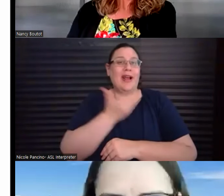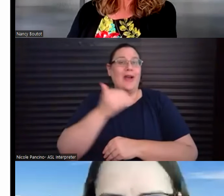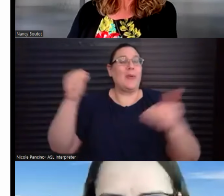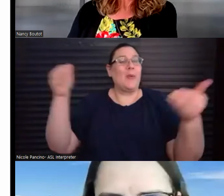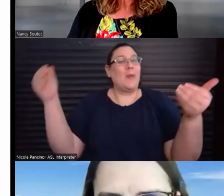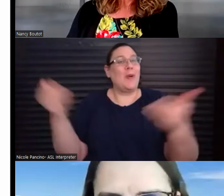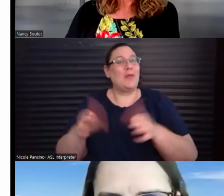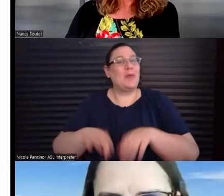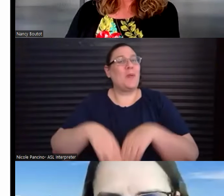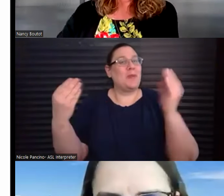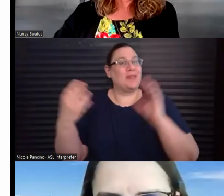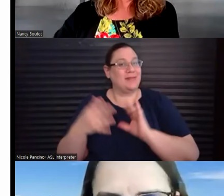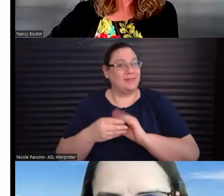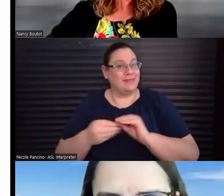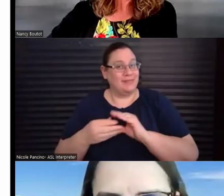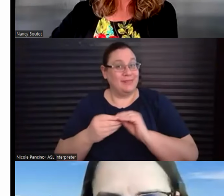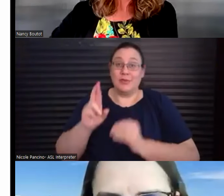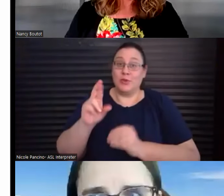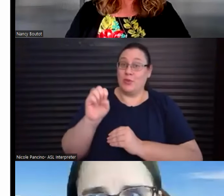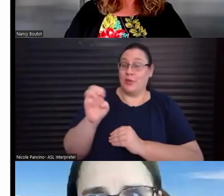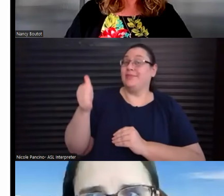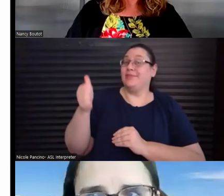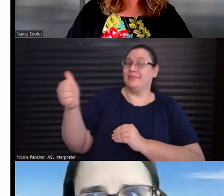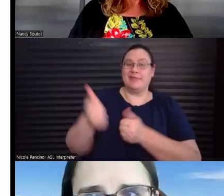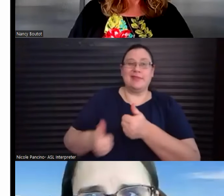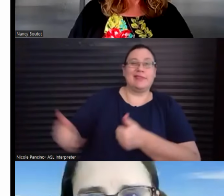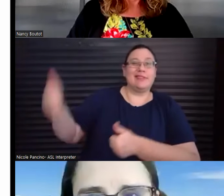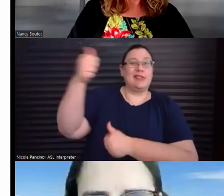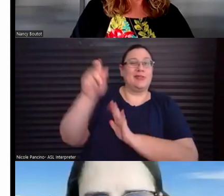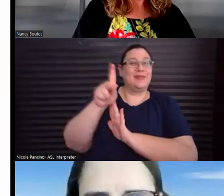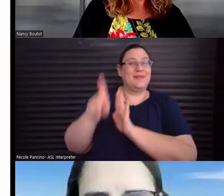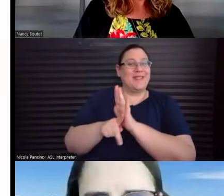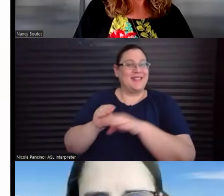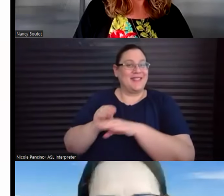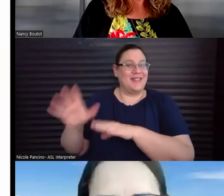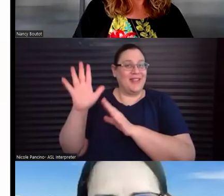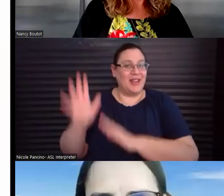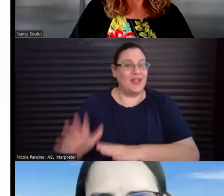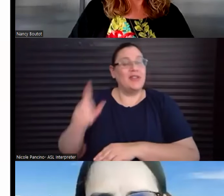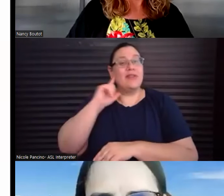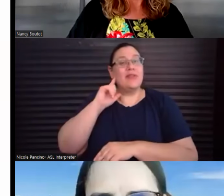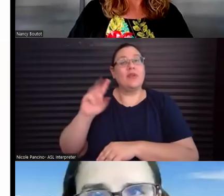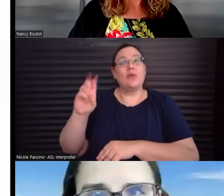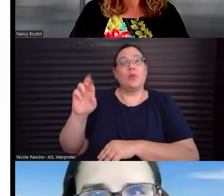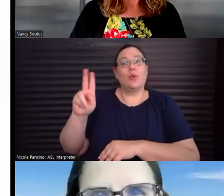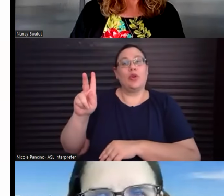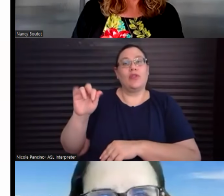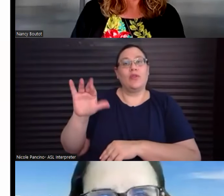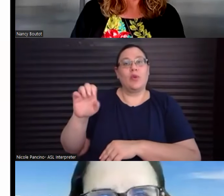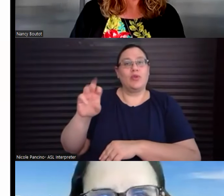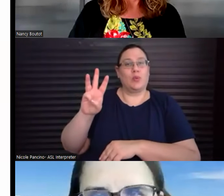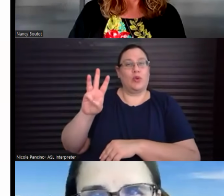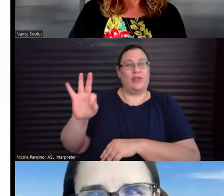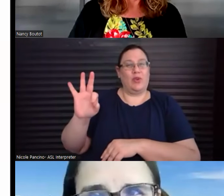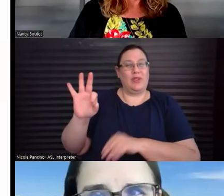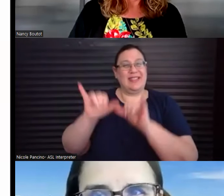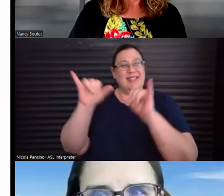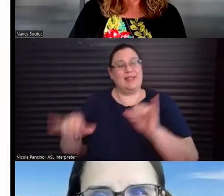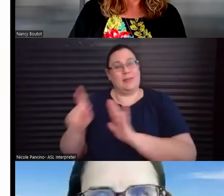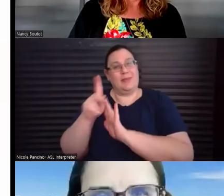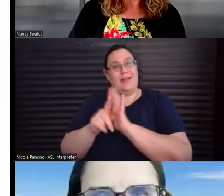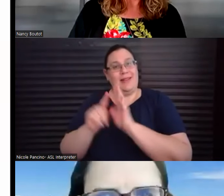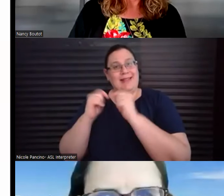opening remarks. Rose is the Senior Policy Advisor for Workforce Systems Policy Team at